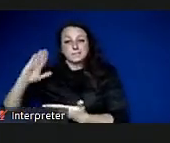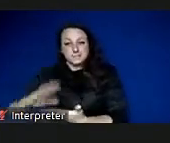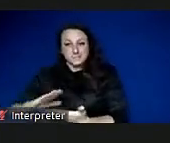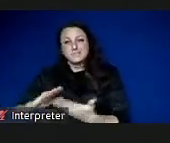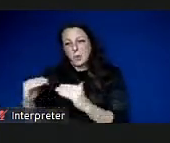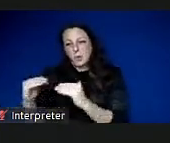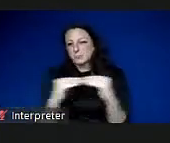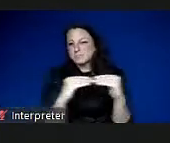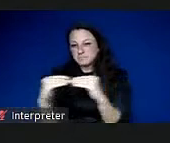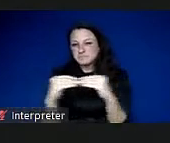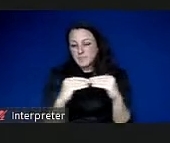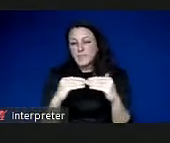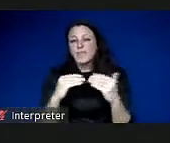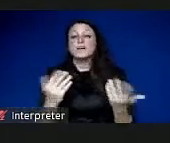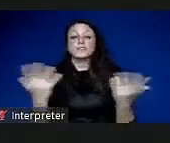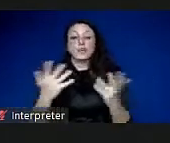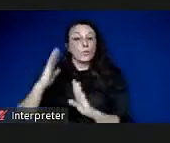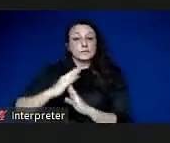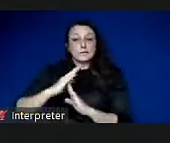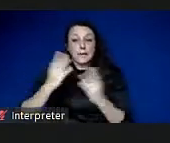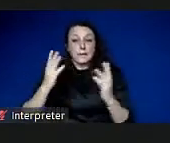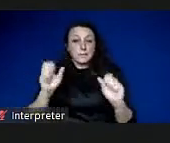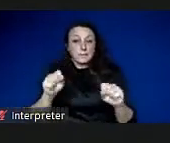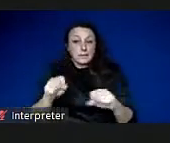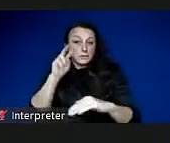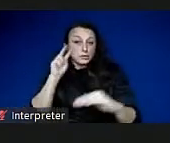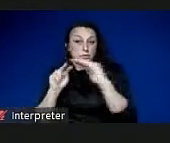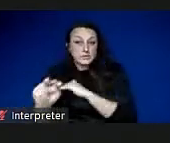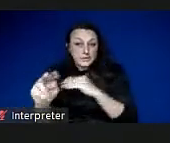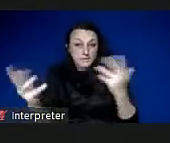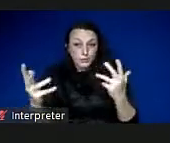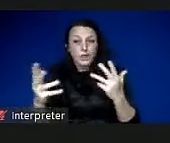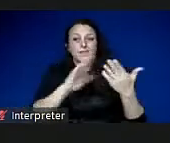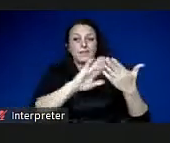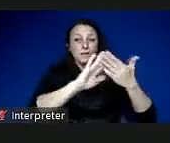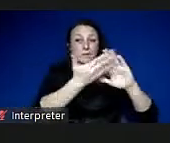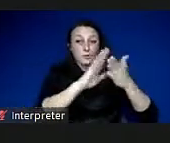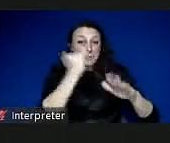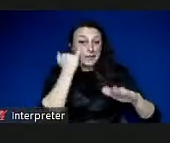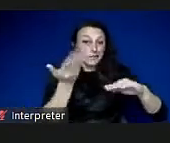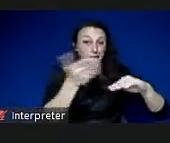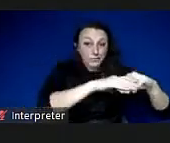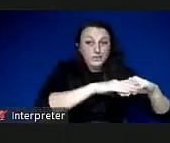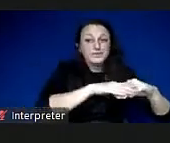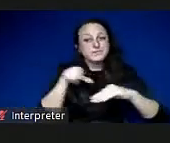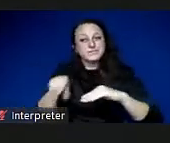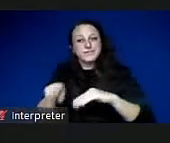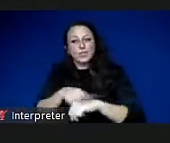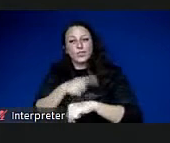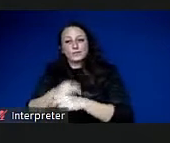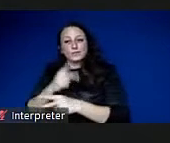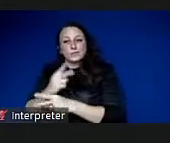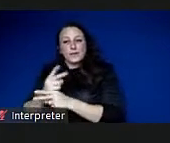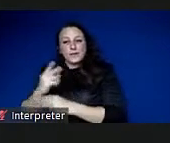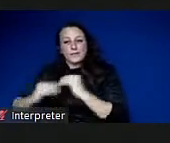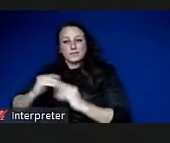seen of cases in long-term care facilities has been cases in the community occurring. Next slide.